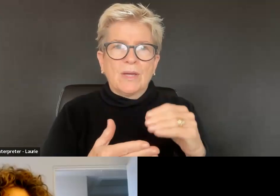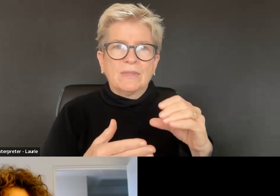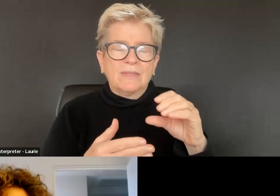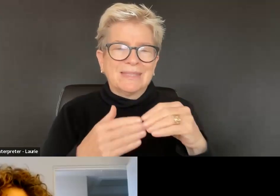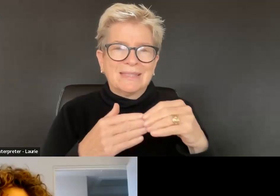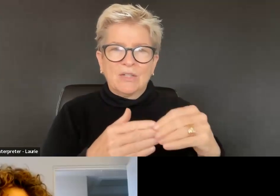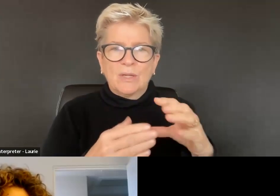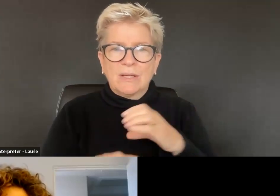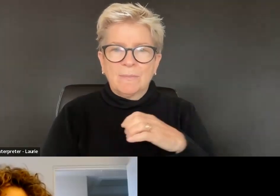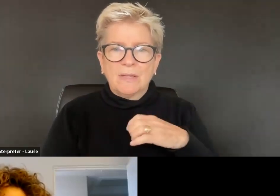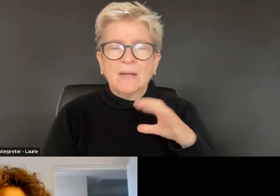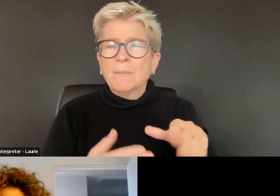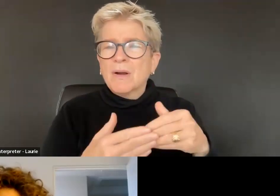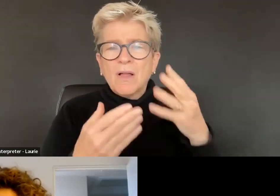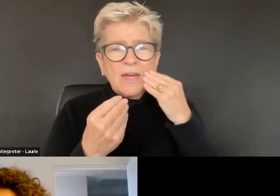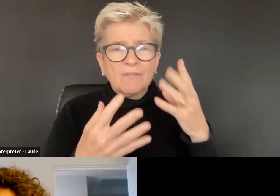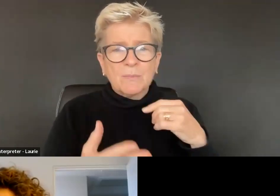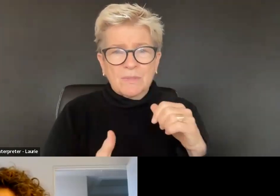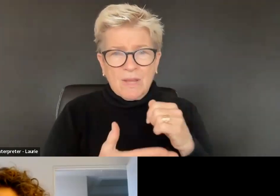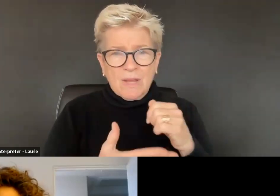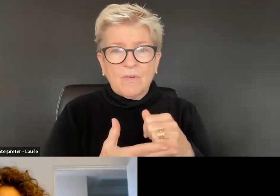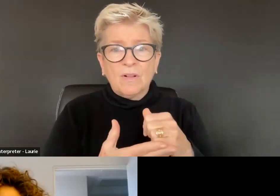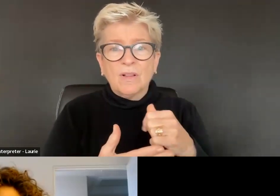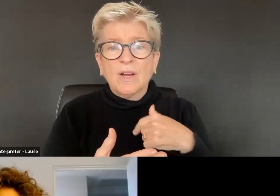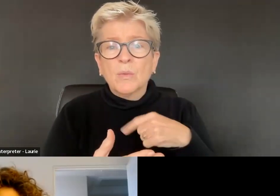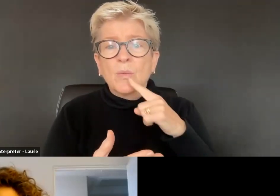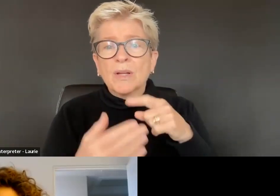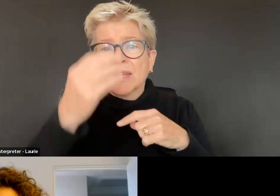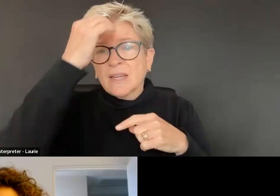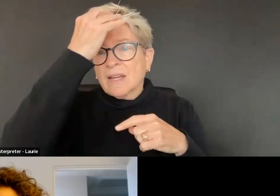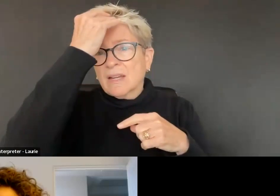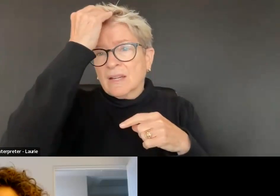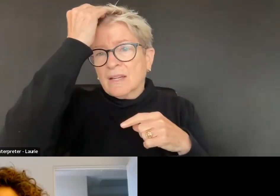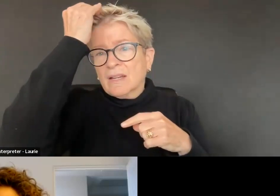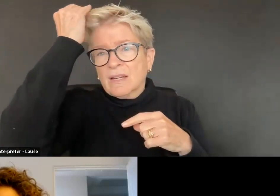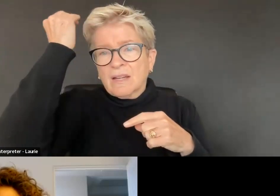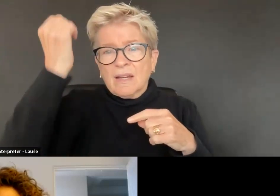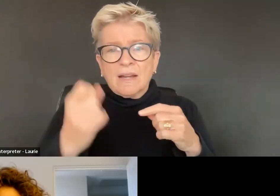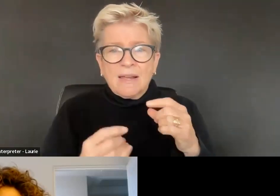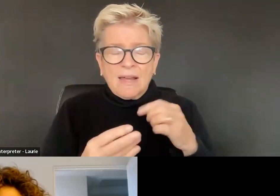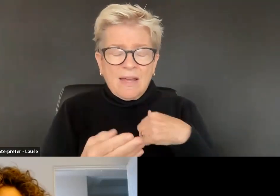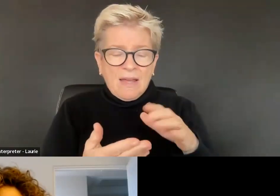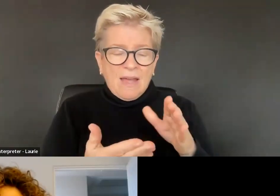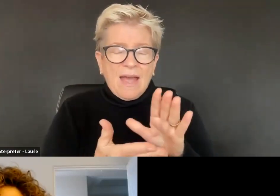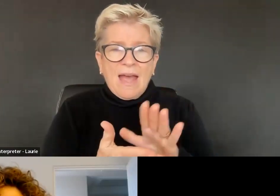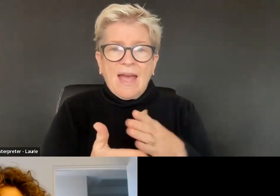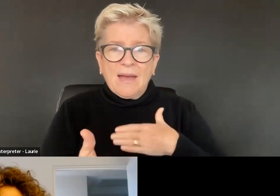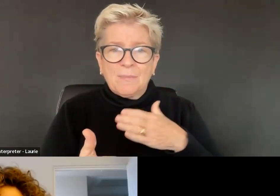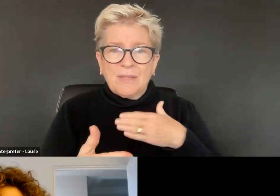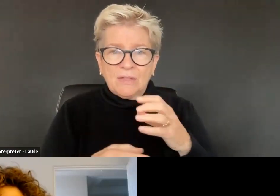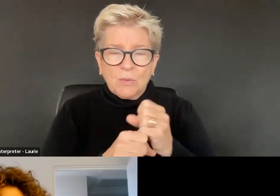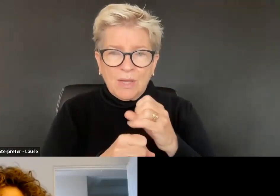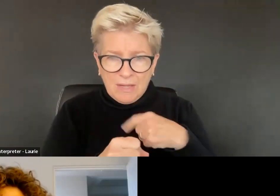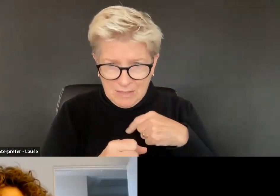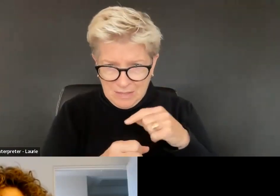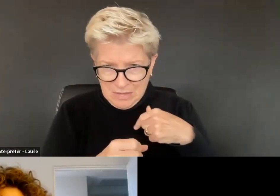is really helpful, and we're happy to get it. Also, in recommendation 12, we speak to